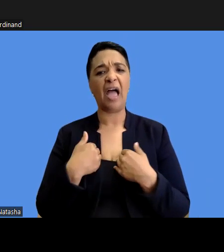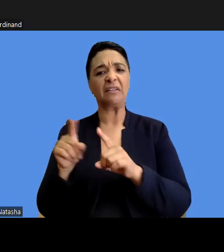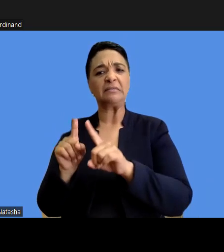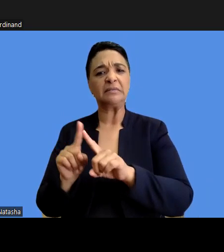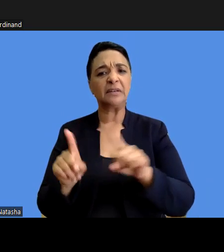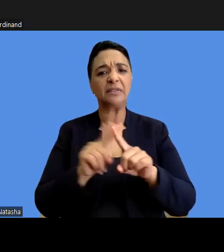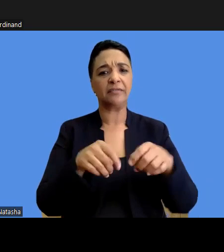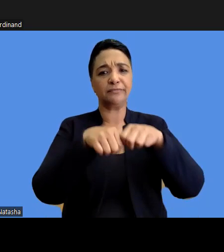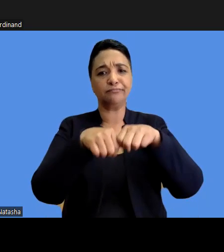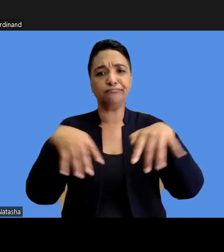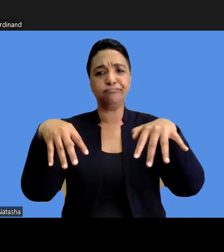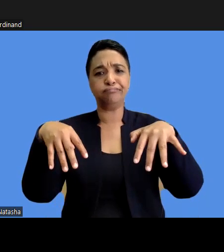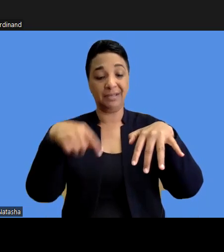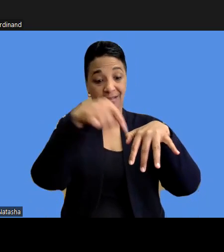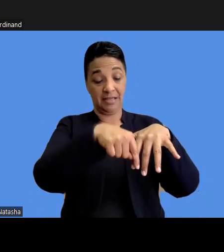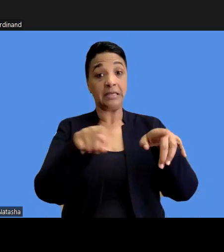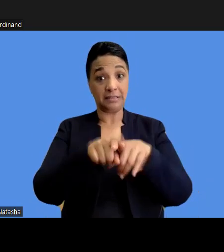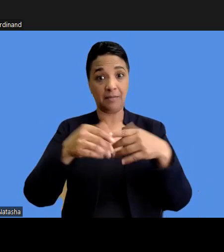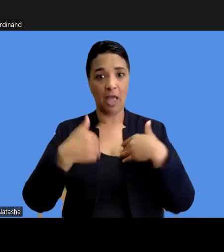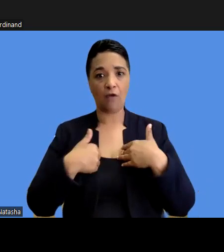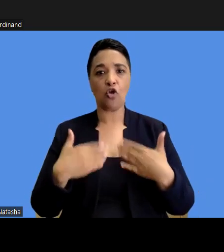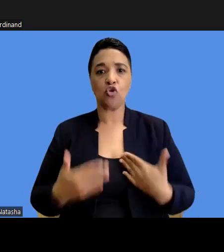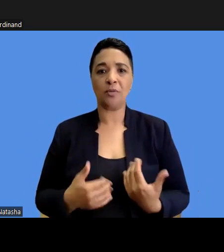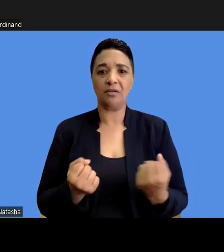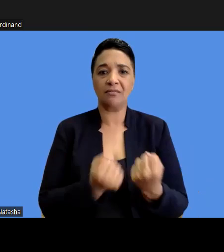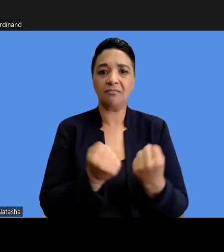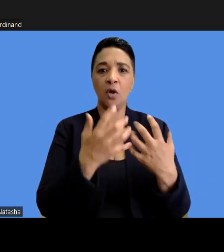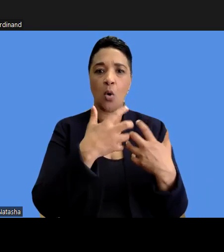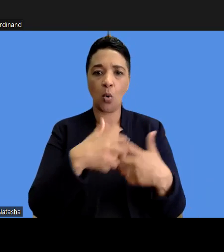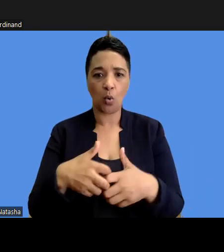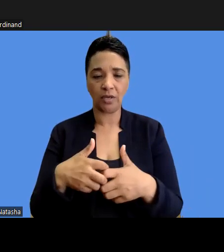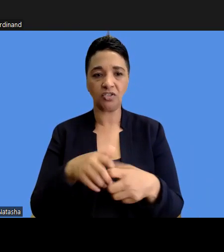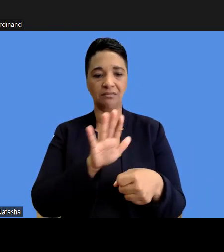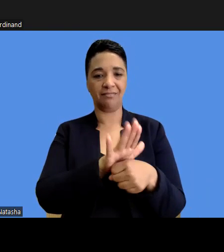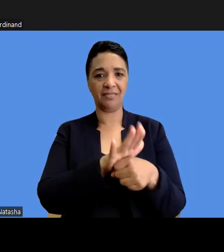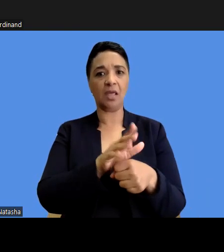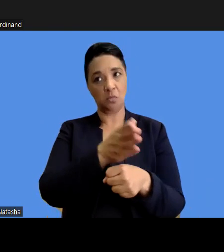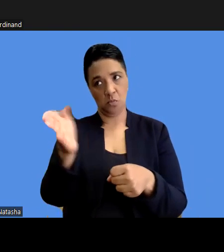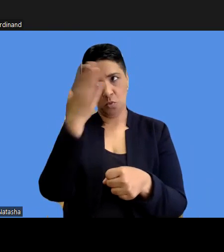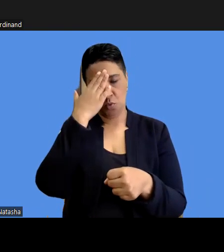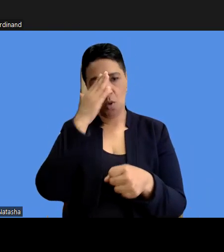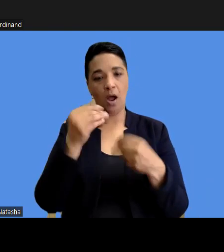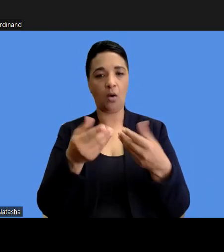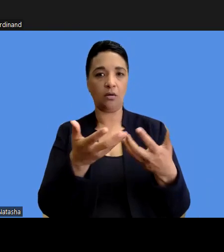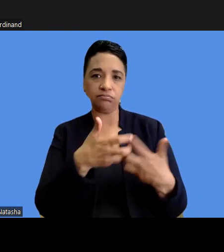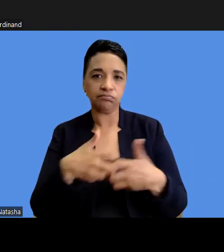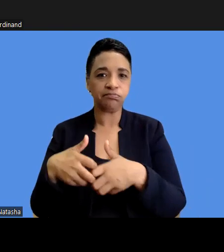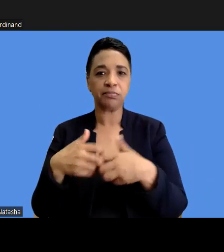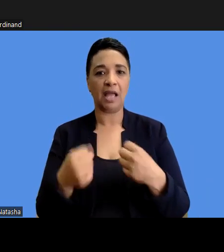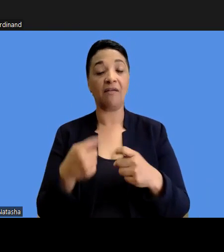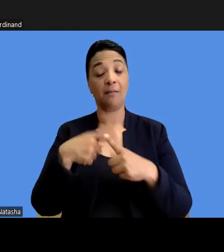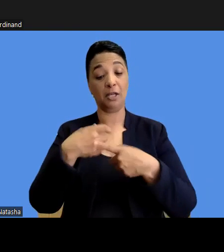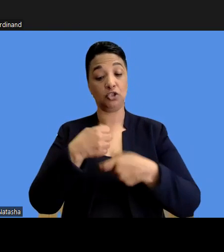including the humanitarian coordination architecture, the cluster system that many of you are familiar with, and we have the representative